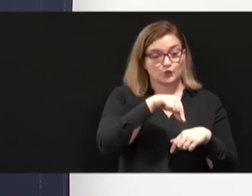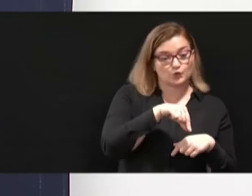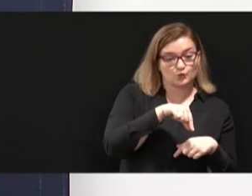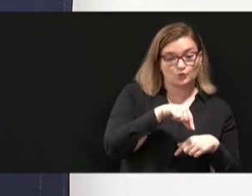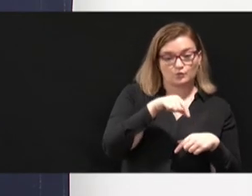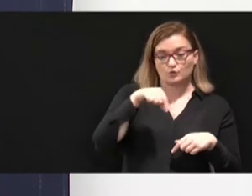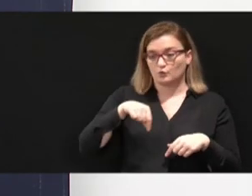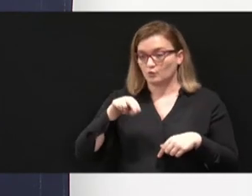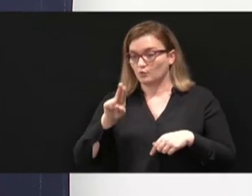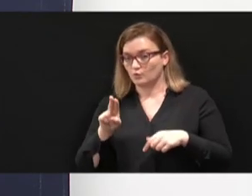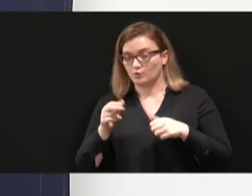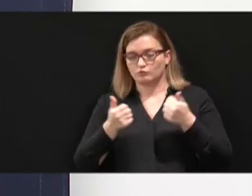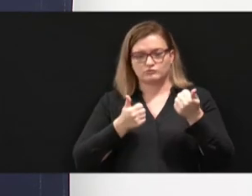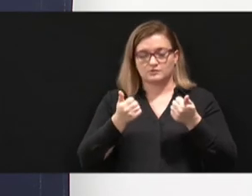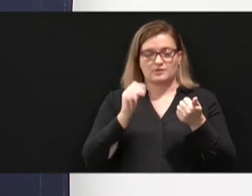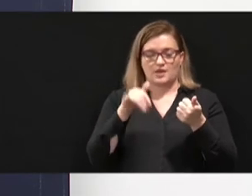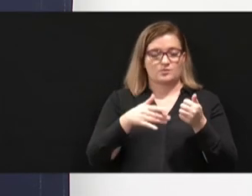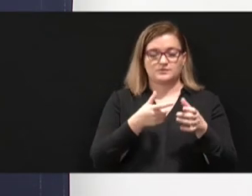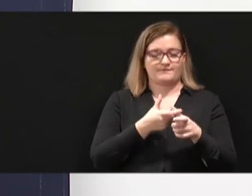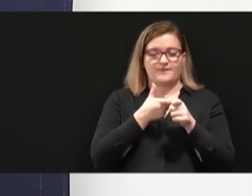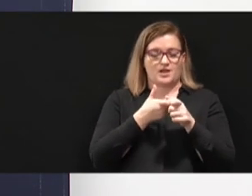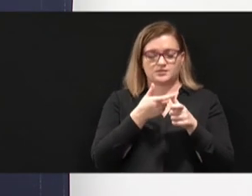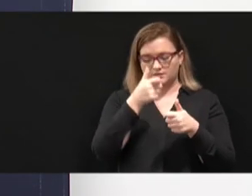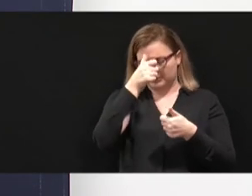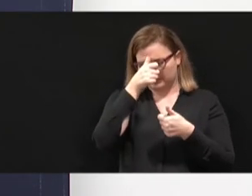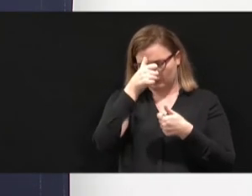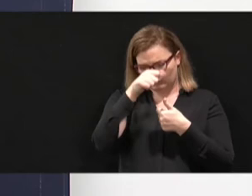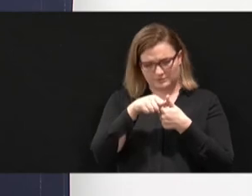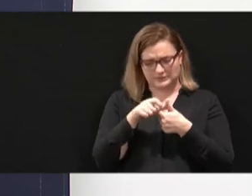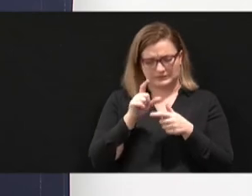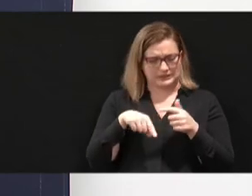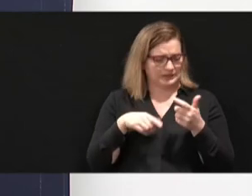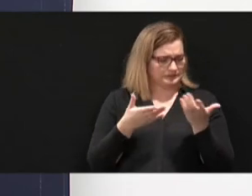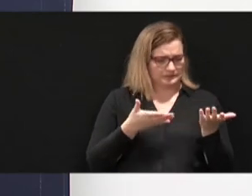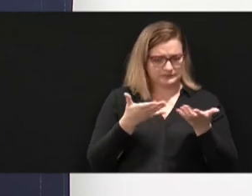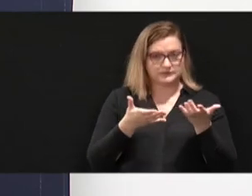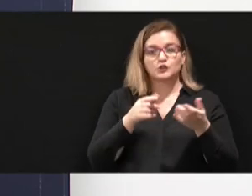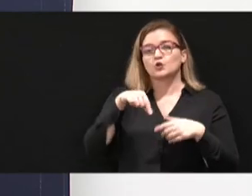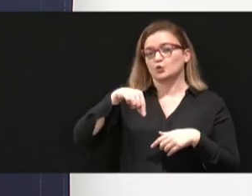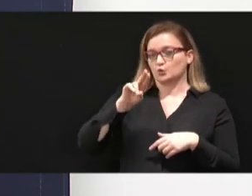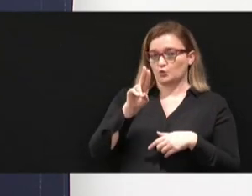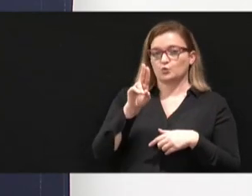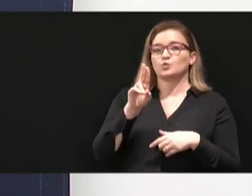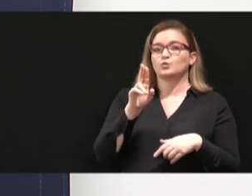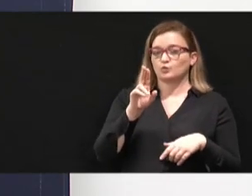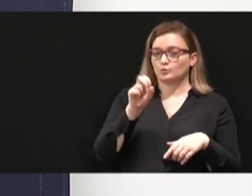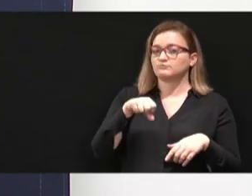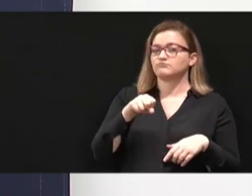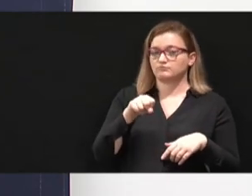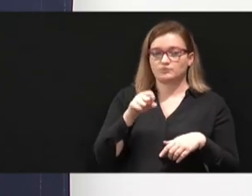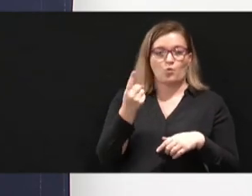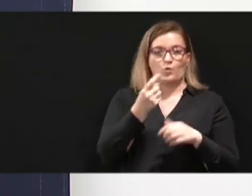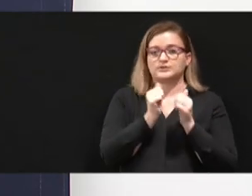Q-U? That went so fast, I wasn't sure if we said Q-U or Q when we went through that part. Q-U. We say Q-U. Yes.